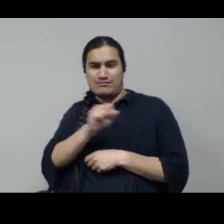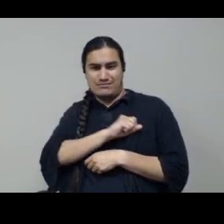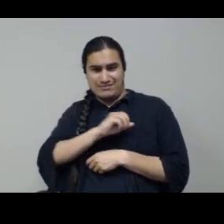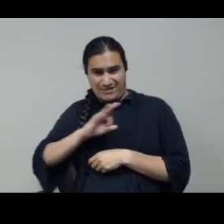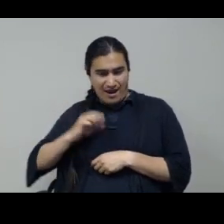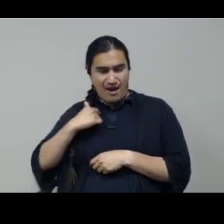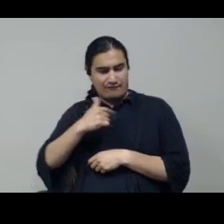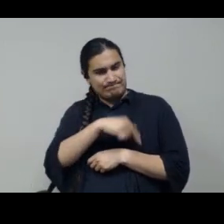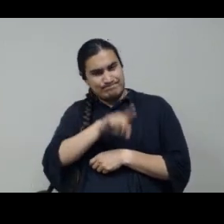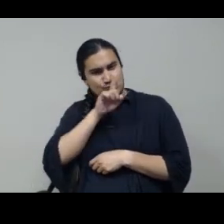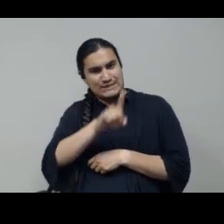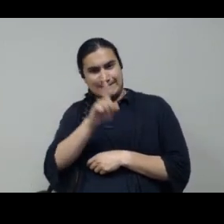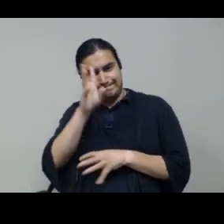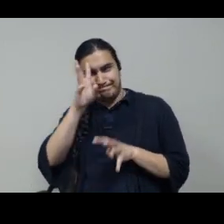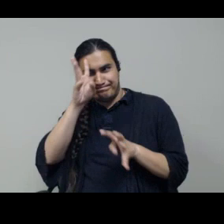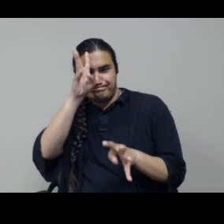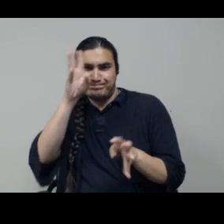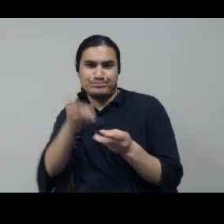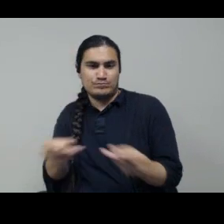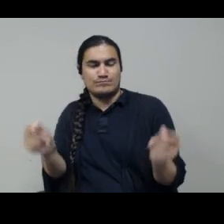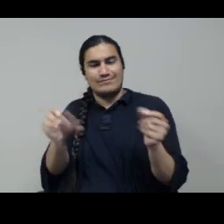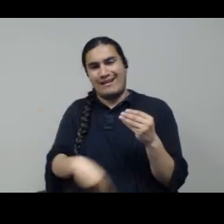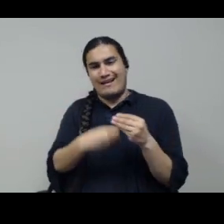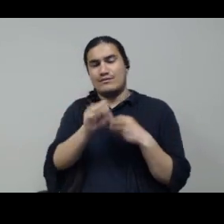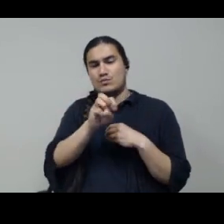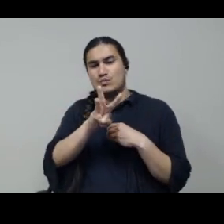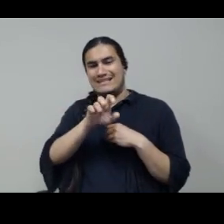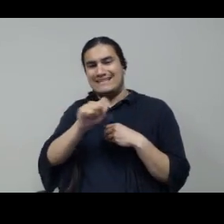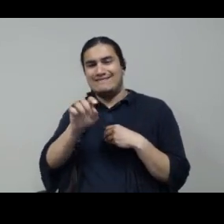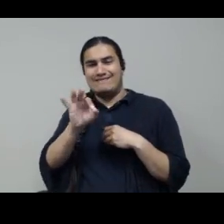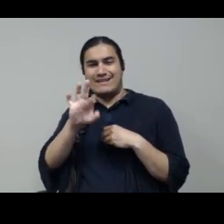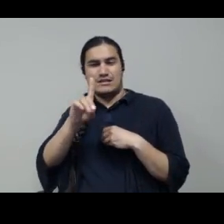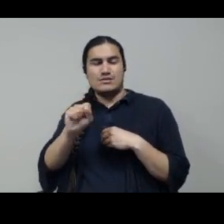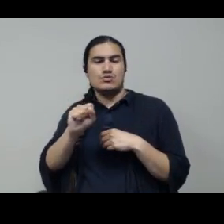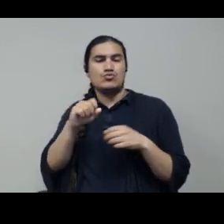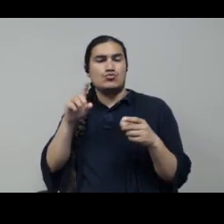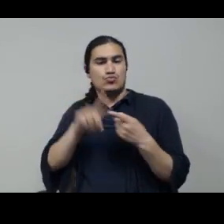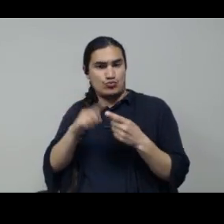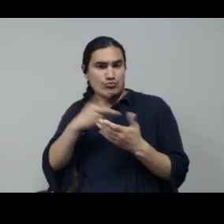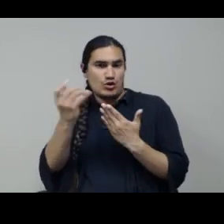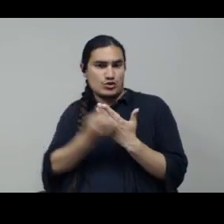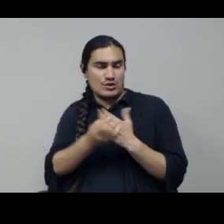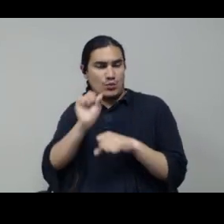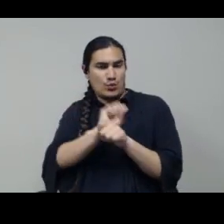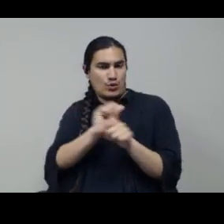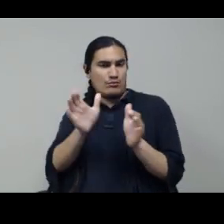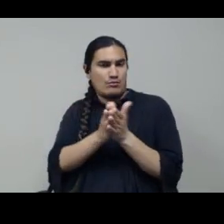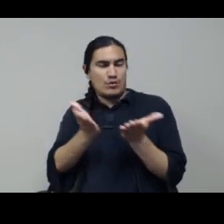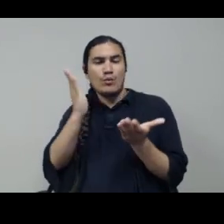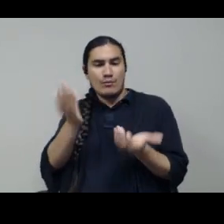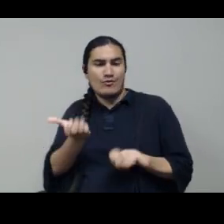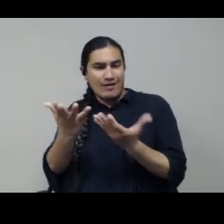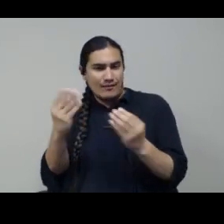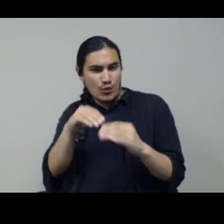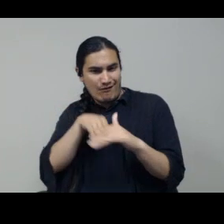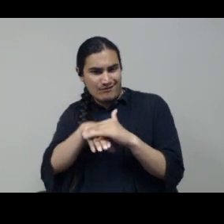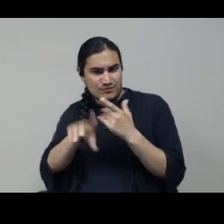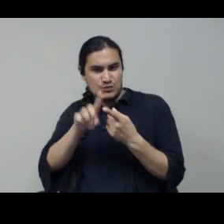elegant solutions, like adding a suite of fields to the project workbook that will give us all much more access to this data.